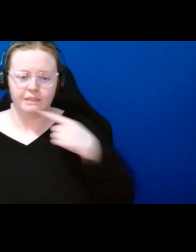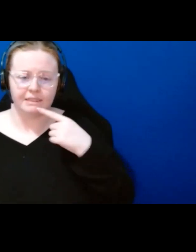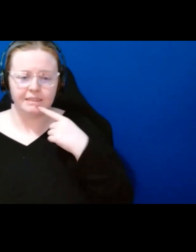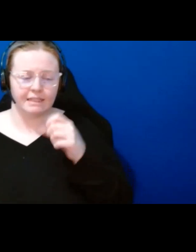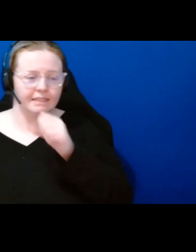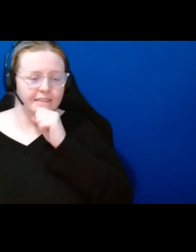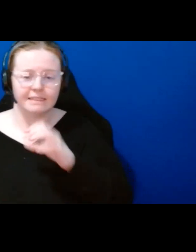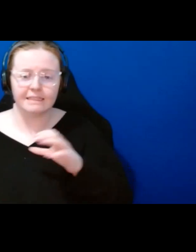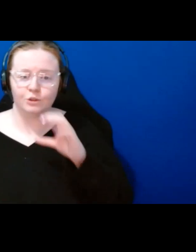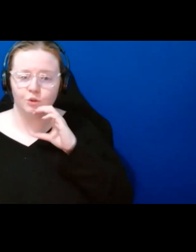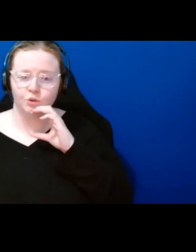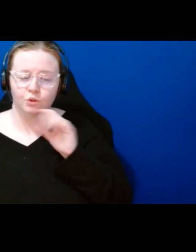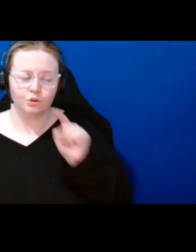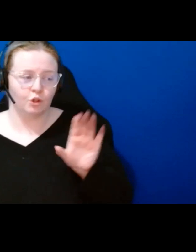his